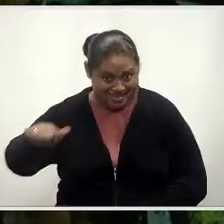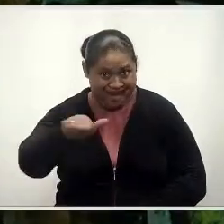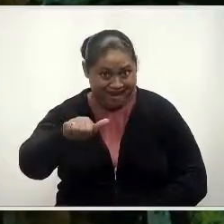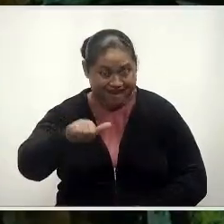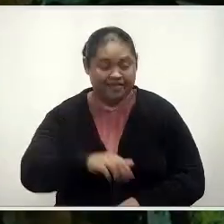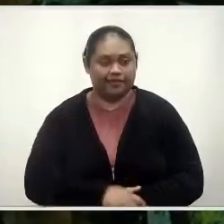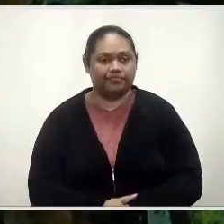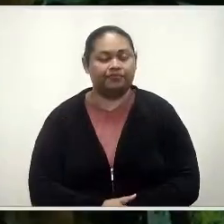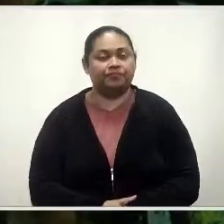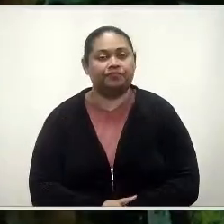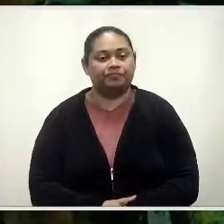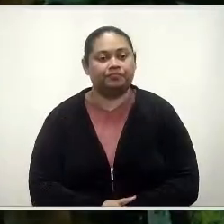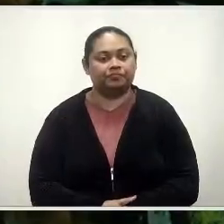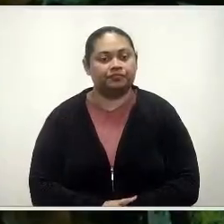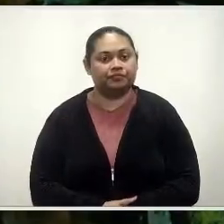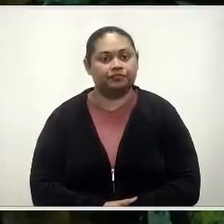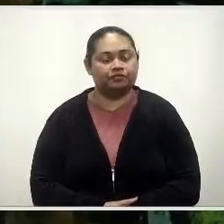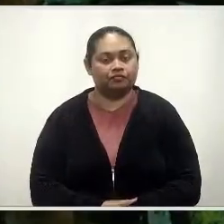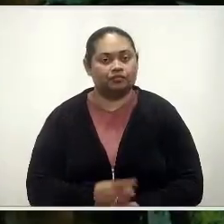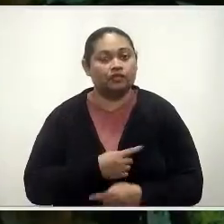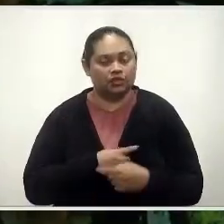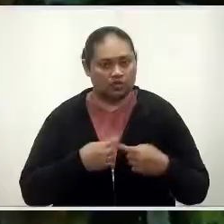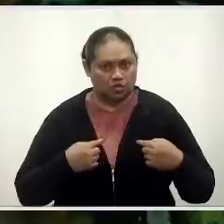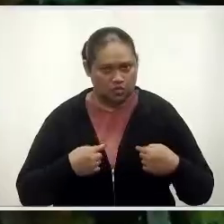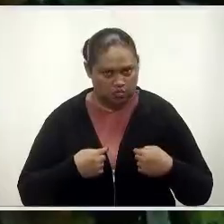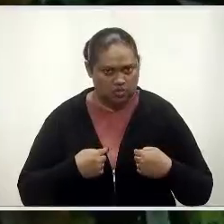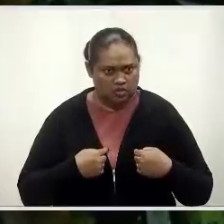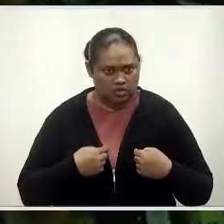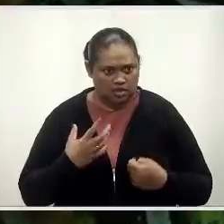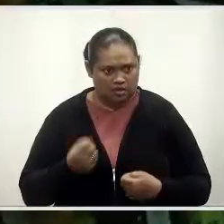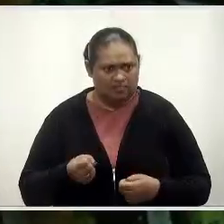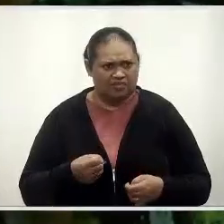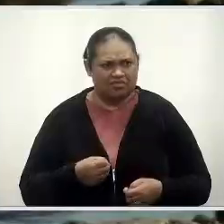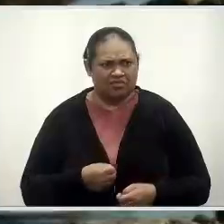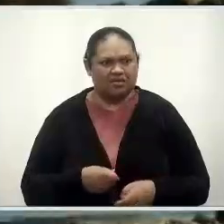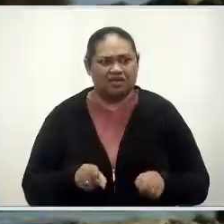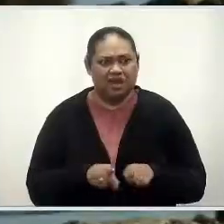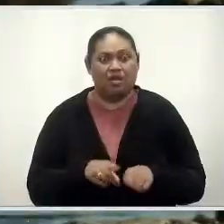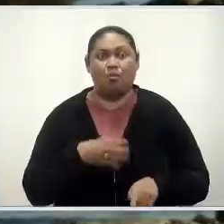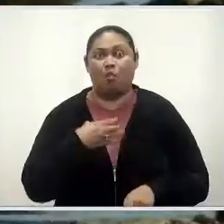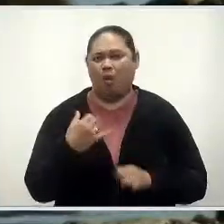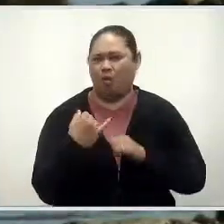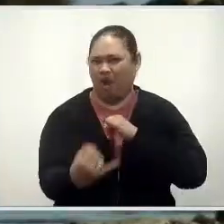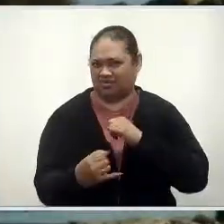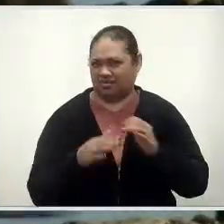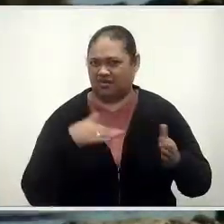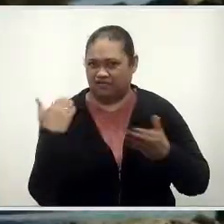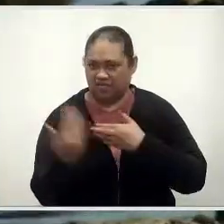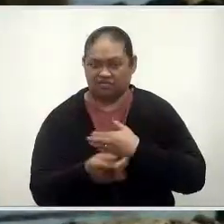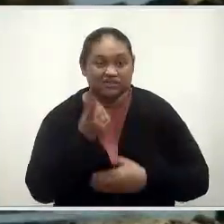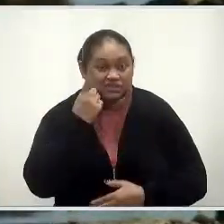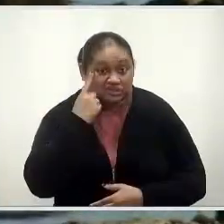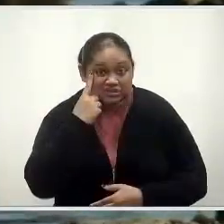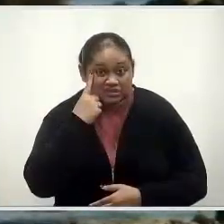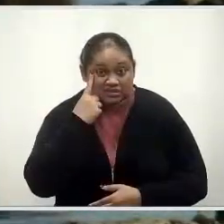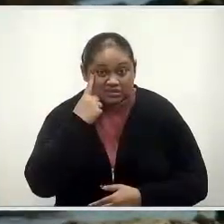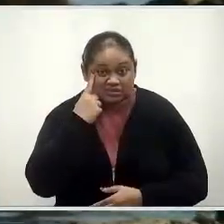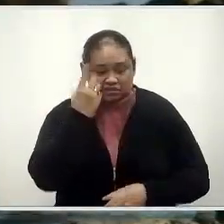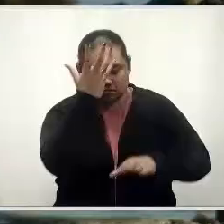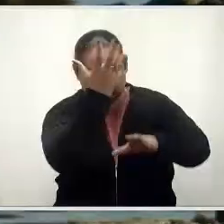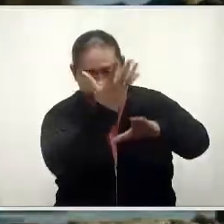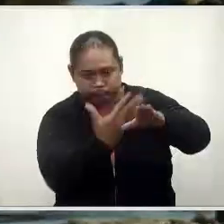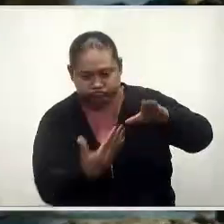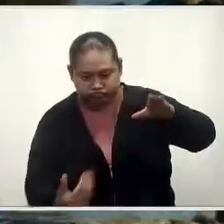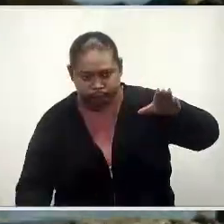but we've had that. It's more defined in the front. You'll see a lot of the erosion is